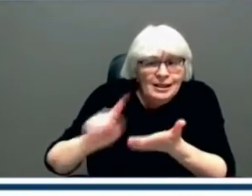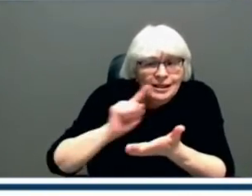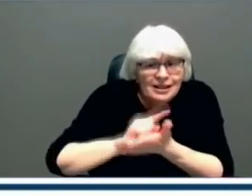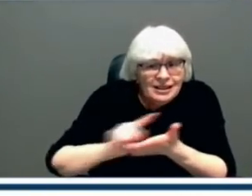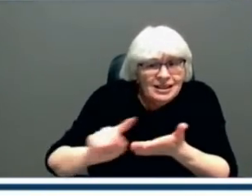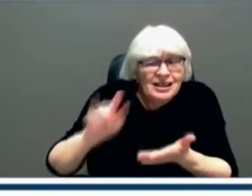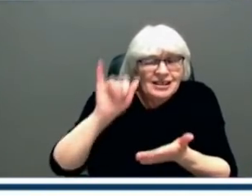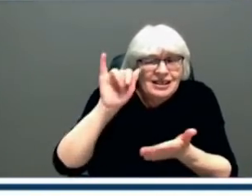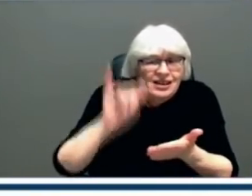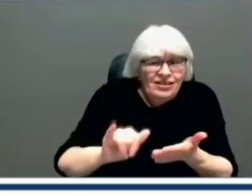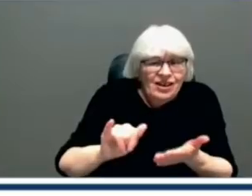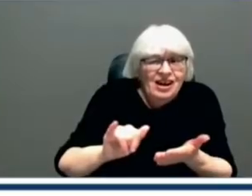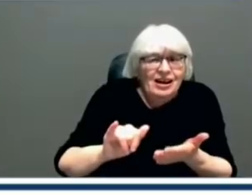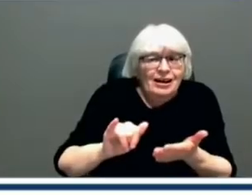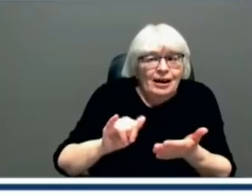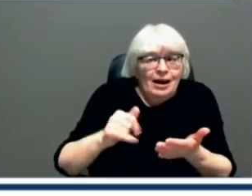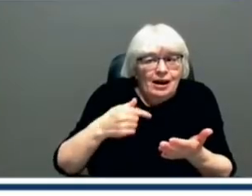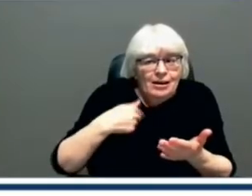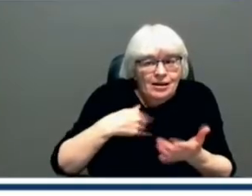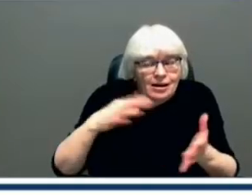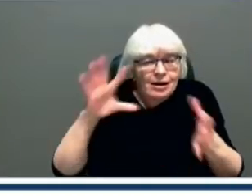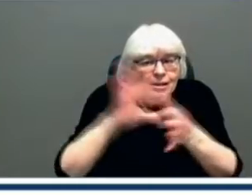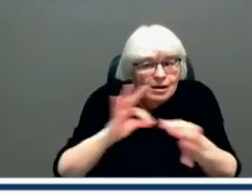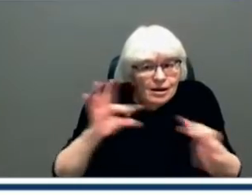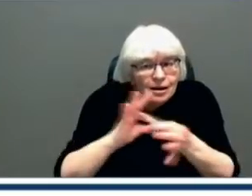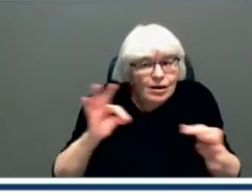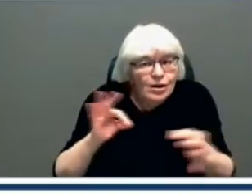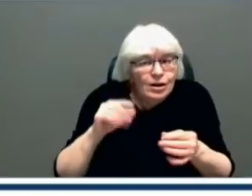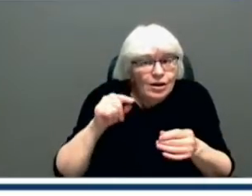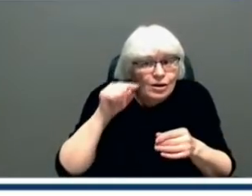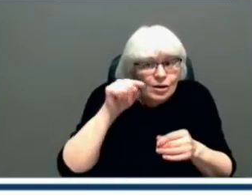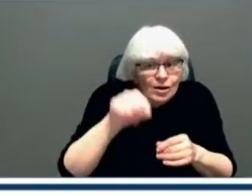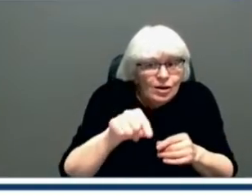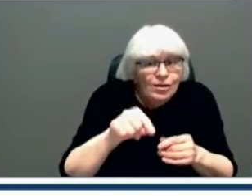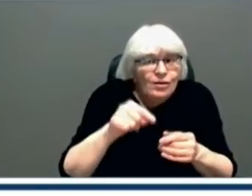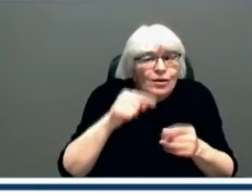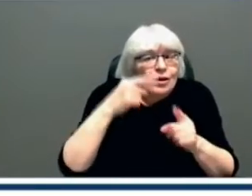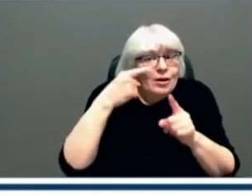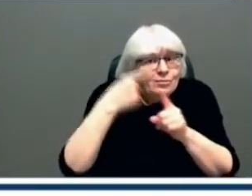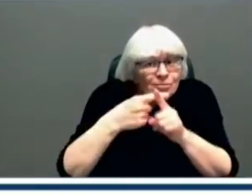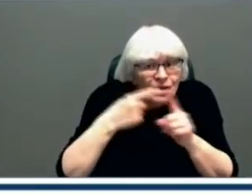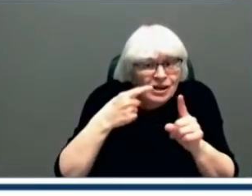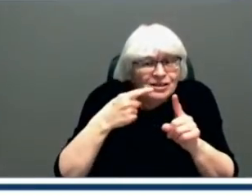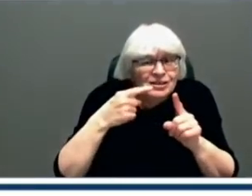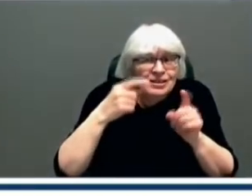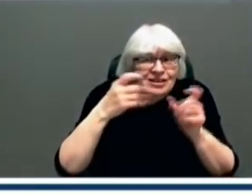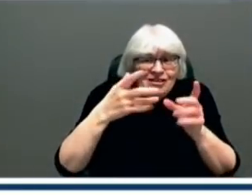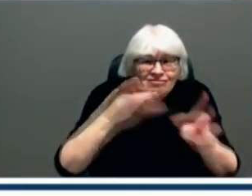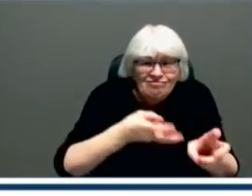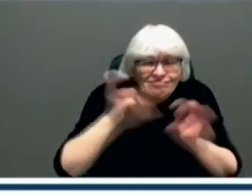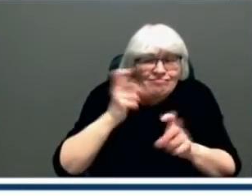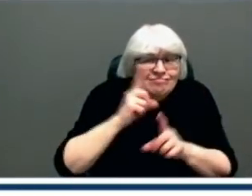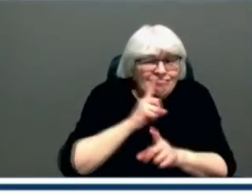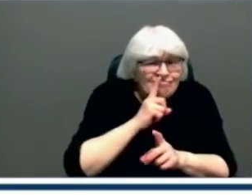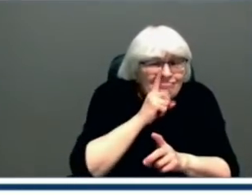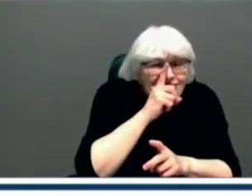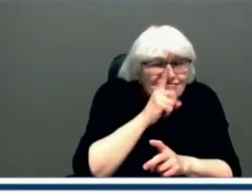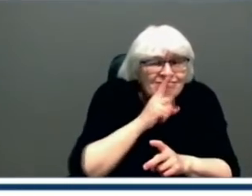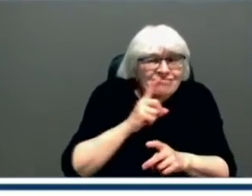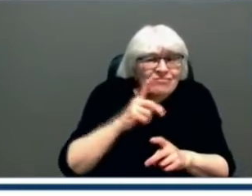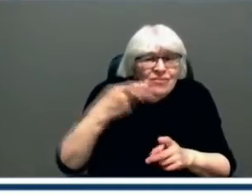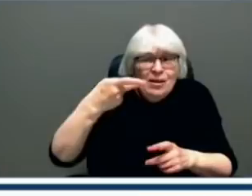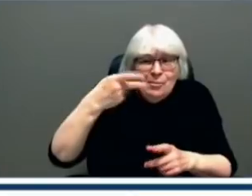keep saying that if you're positive, whether it's a rapid test or PCR, go online and fill in report and